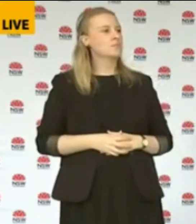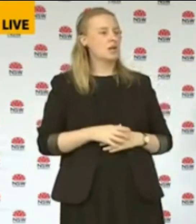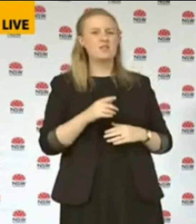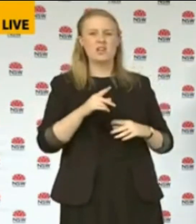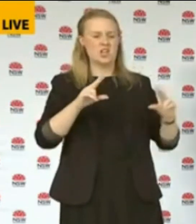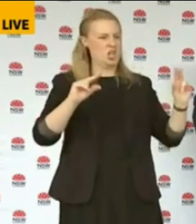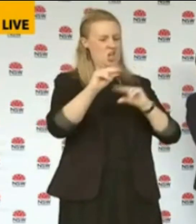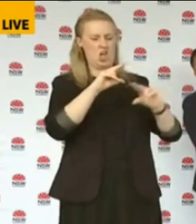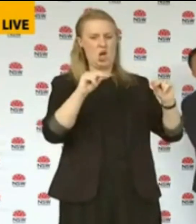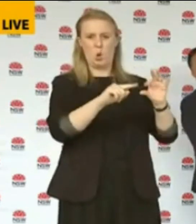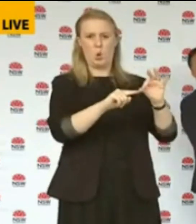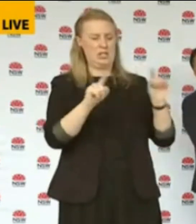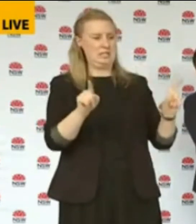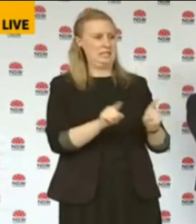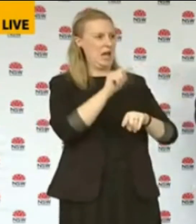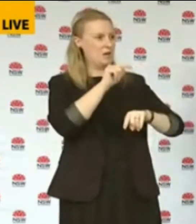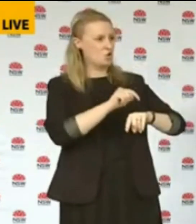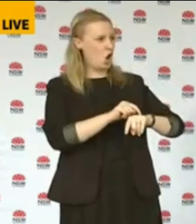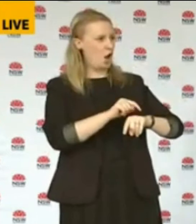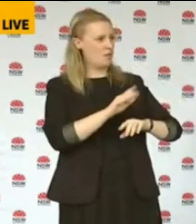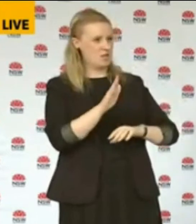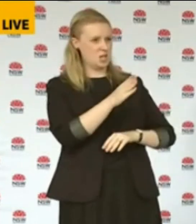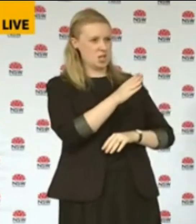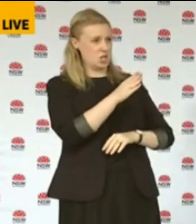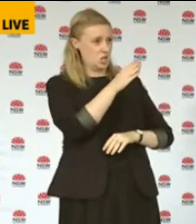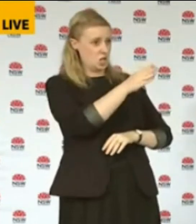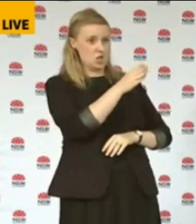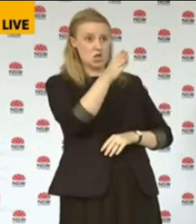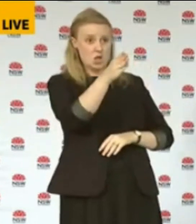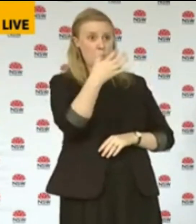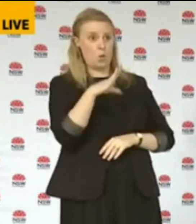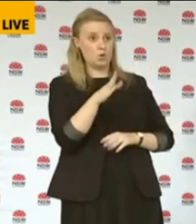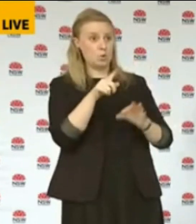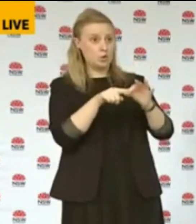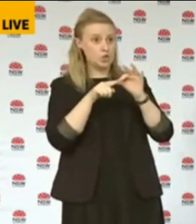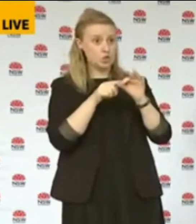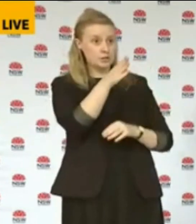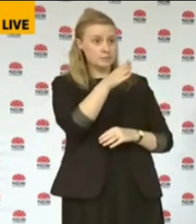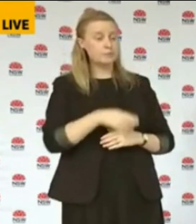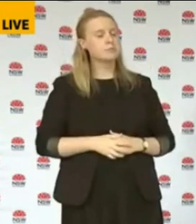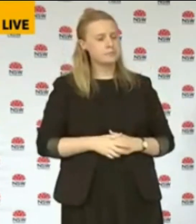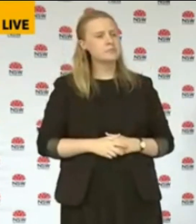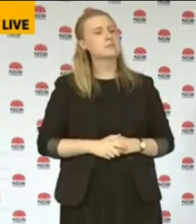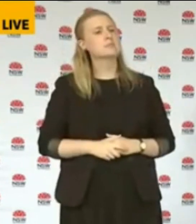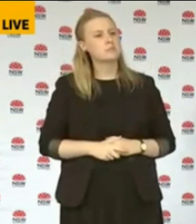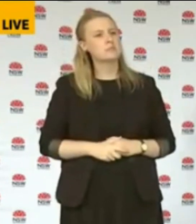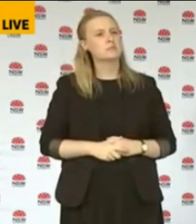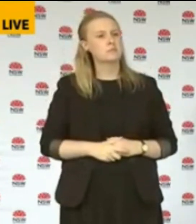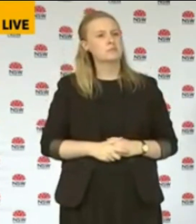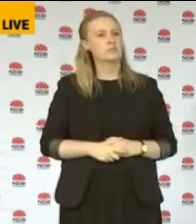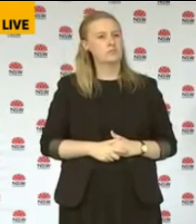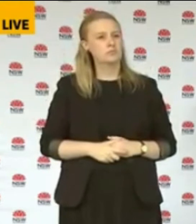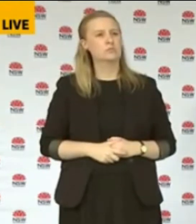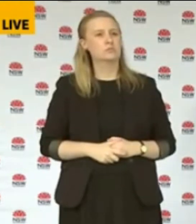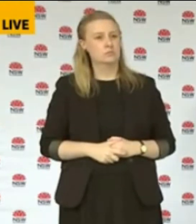Sorry, can you just want to ask me one more question, I think, and then I'll go to the Deputy Premier. Sorry. On the issue of crowds, given you've increased the number of suburbs that